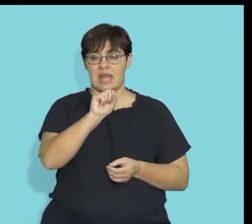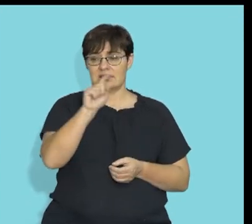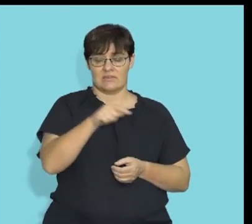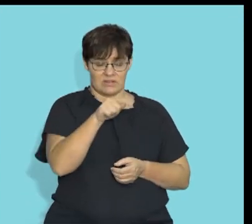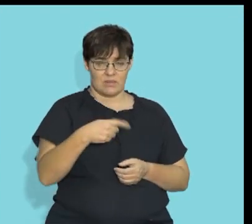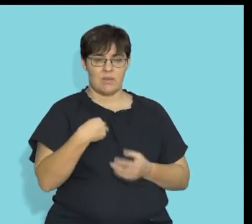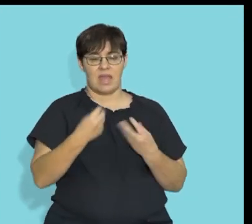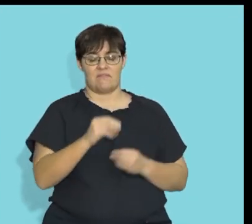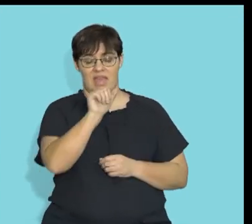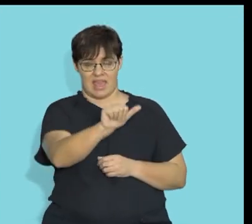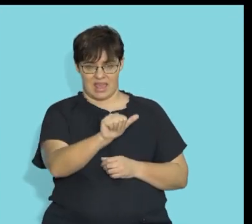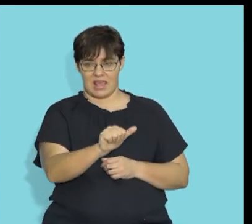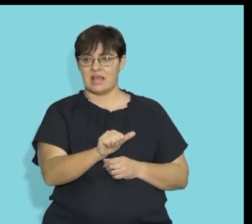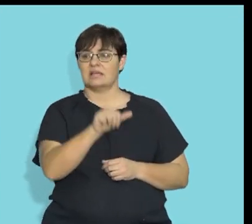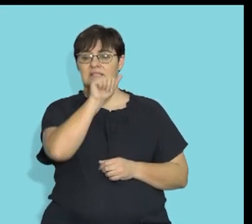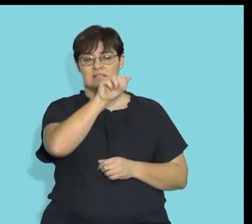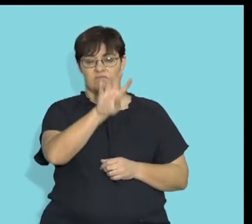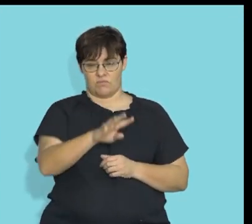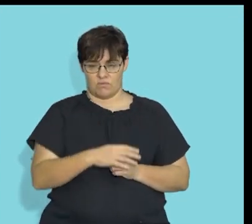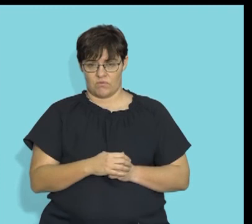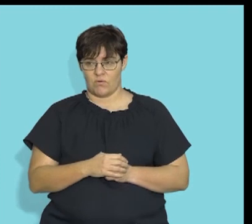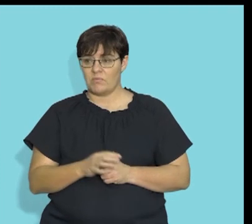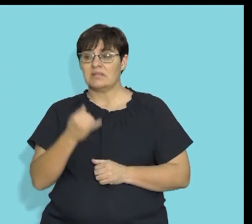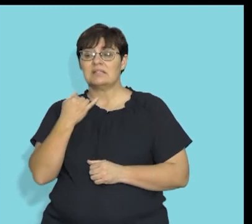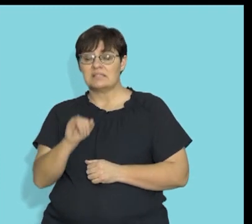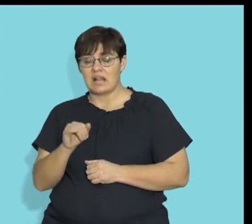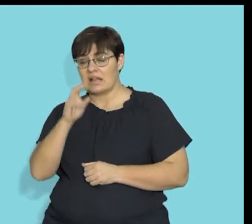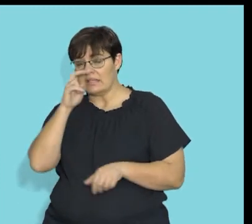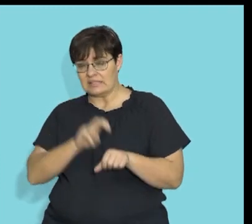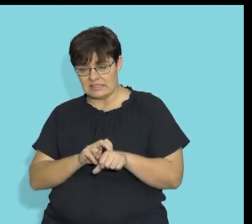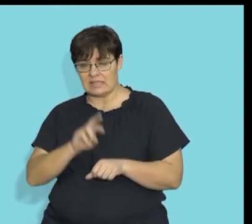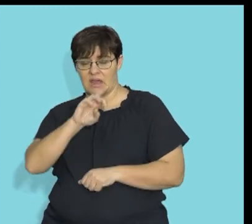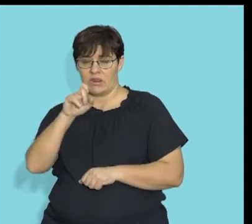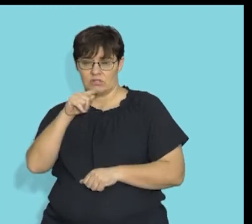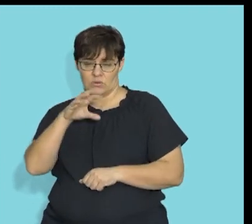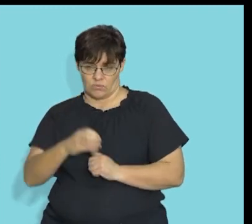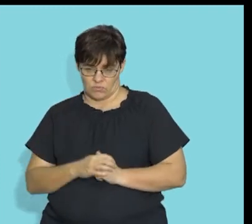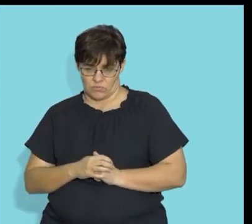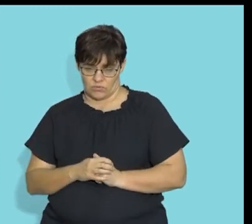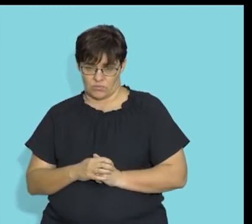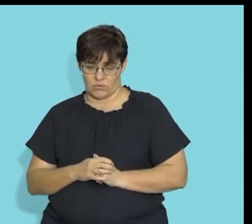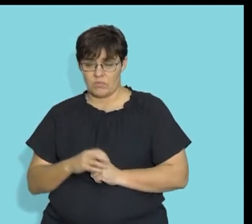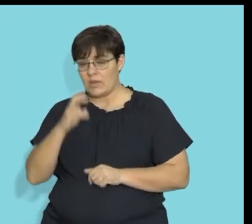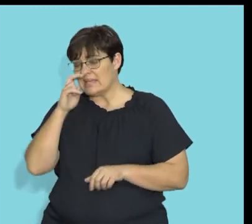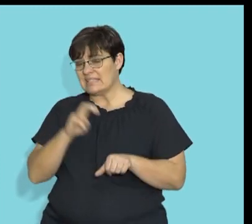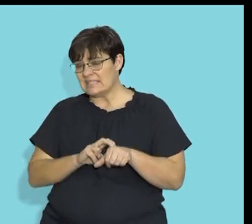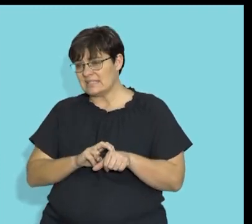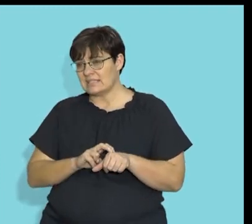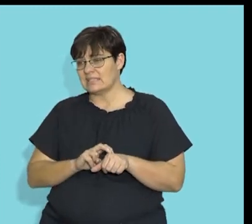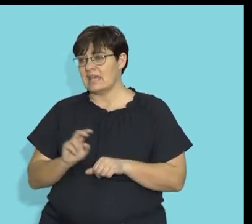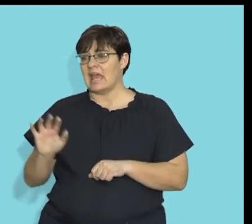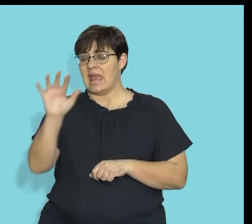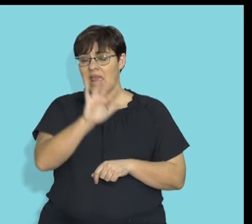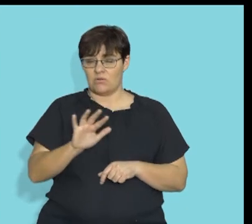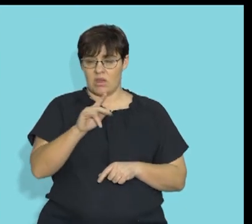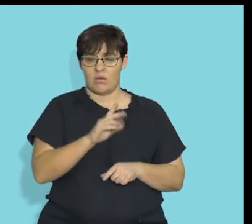to infinity, I've got my A now, which is 64, but I still need my ratio. We need to find